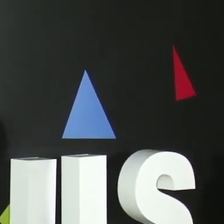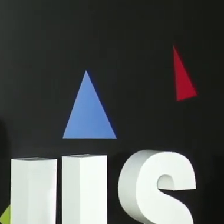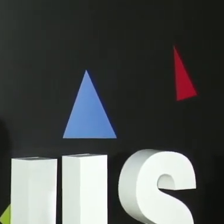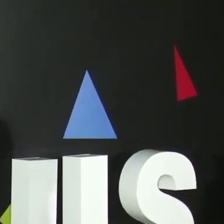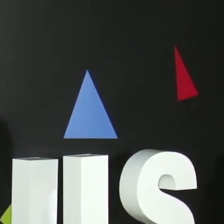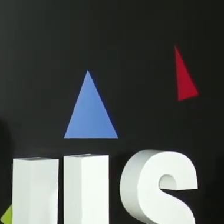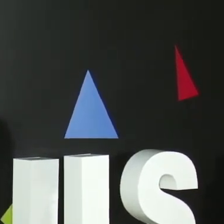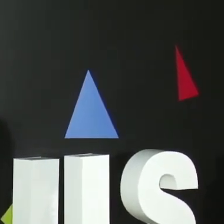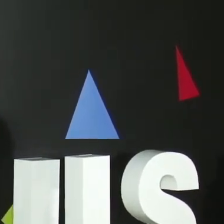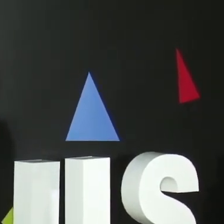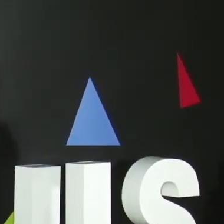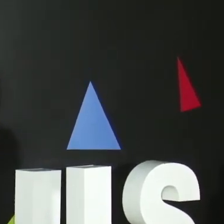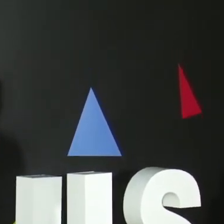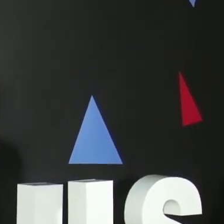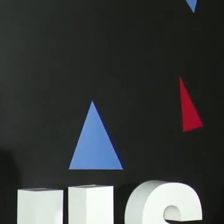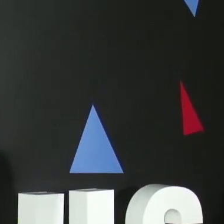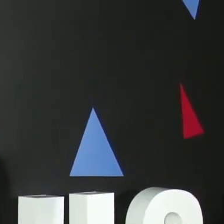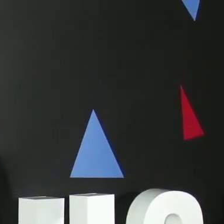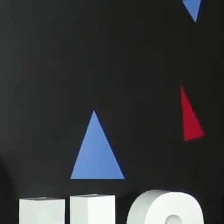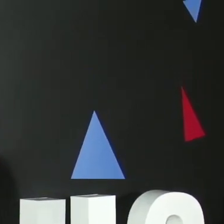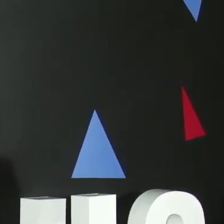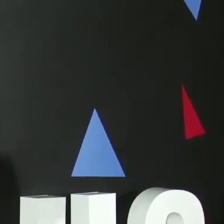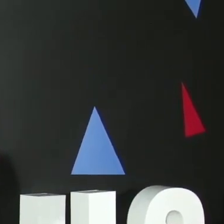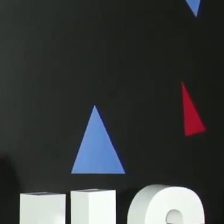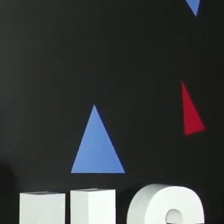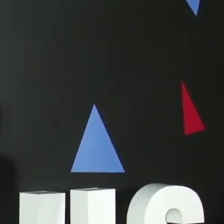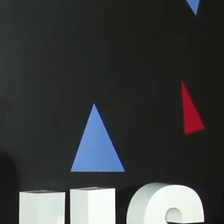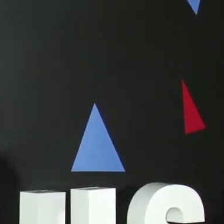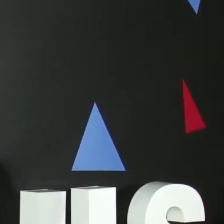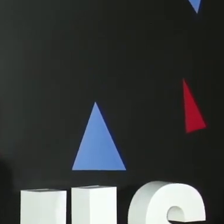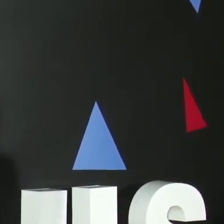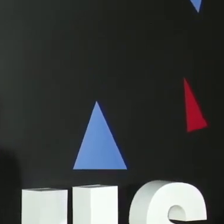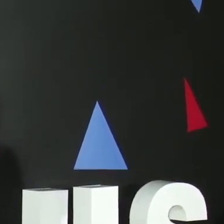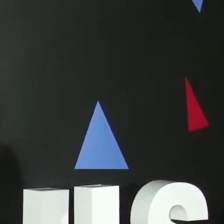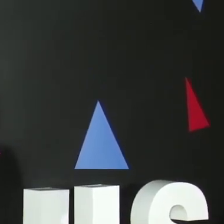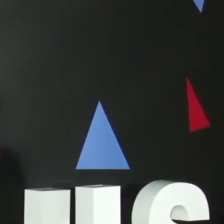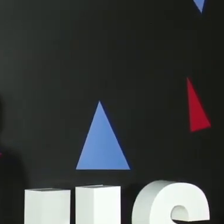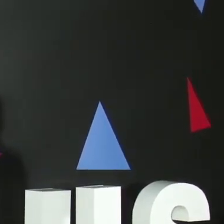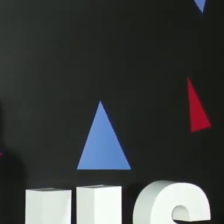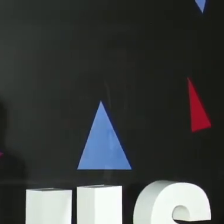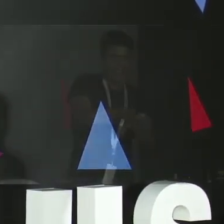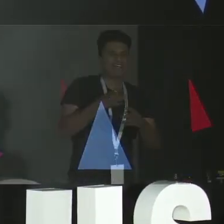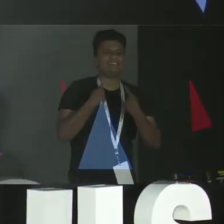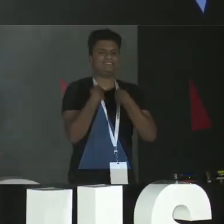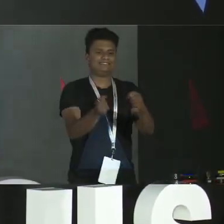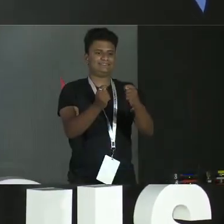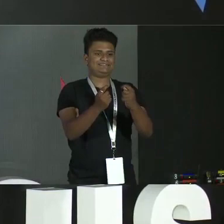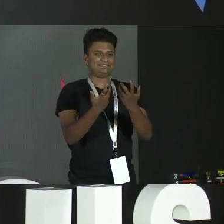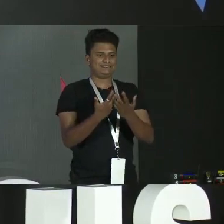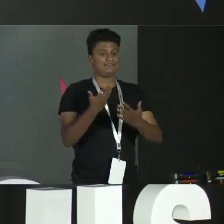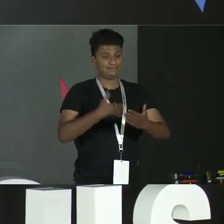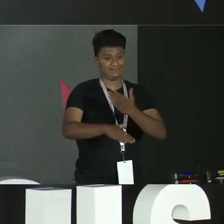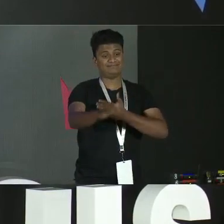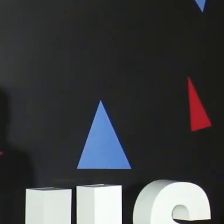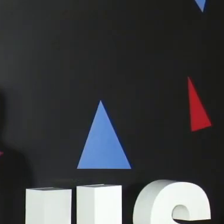answers, but let's try. Let's strive for innovation, inclusion, and that's how it should